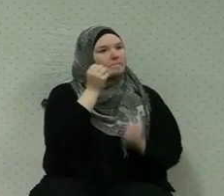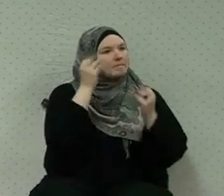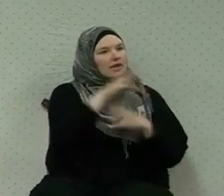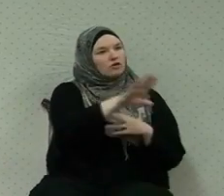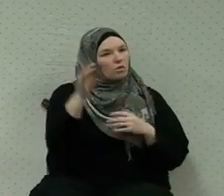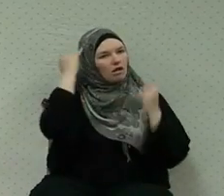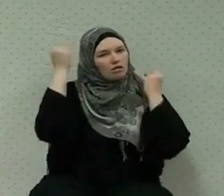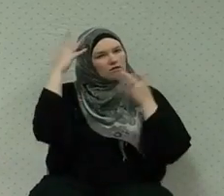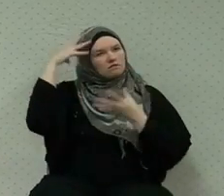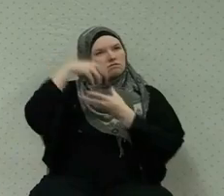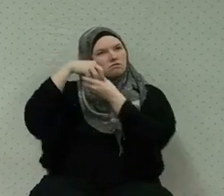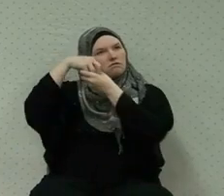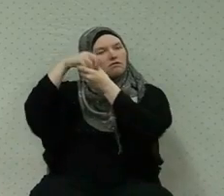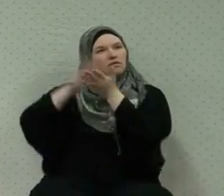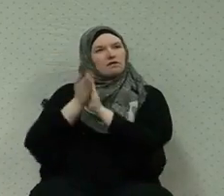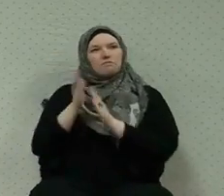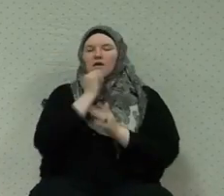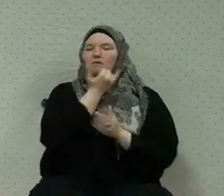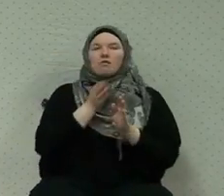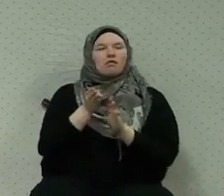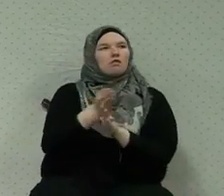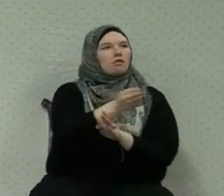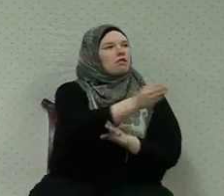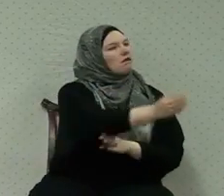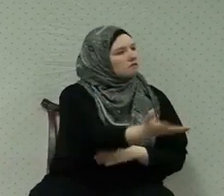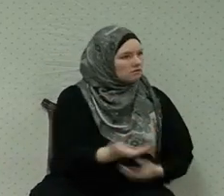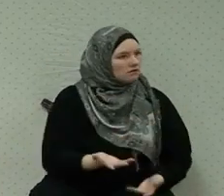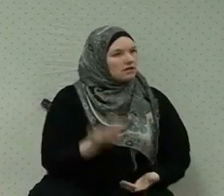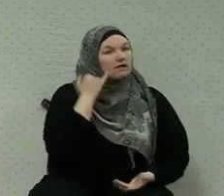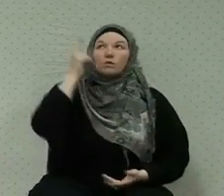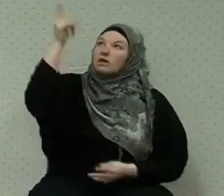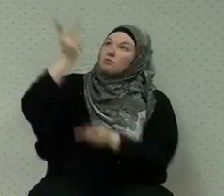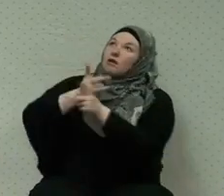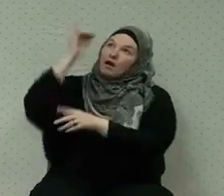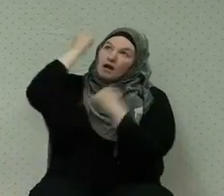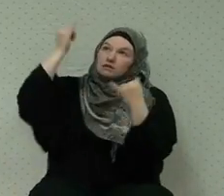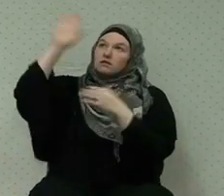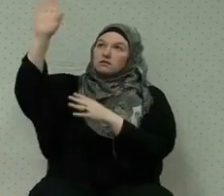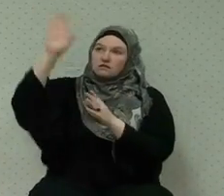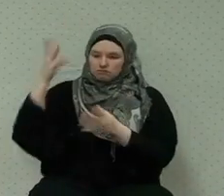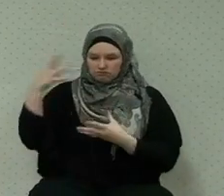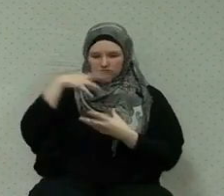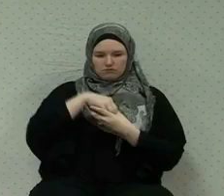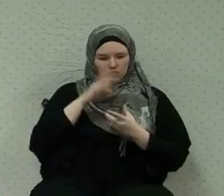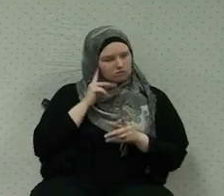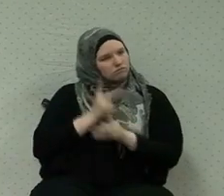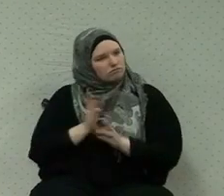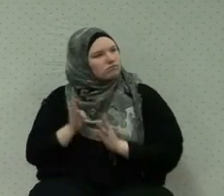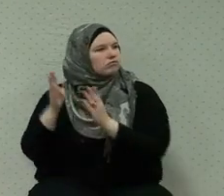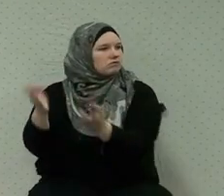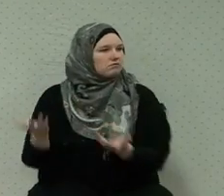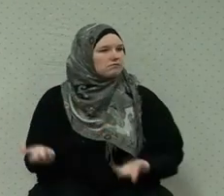borrowing from all types of human inventions, of ideologies, principles, ways of